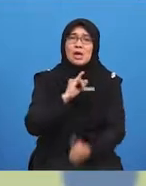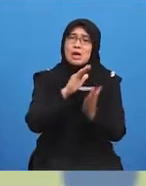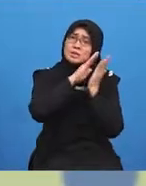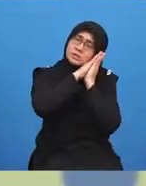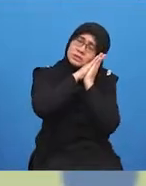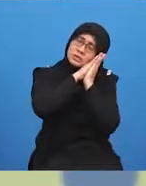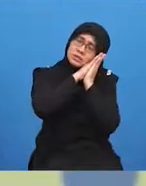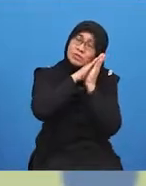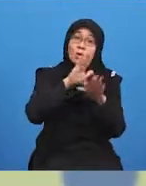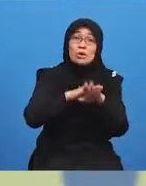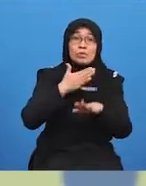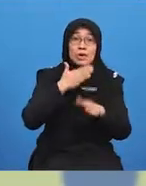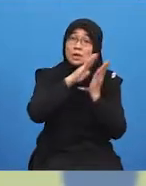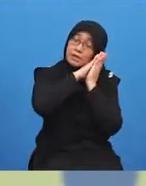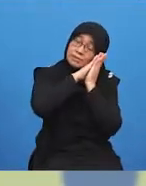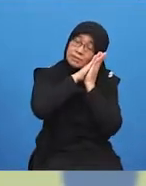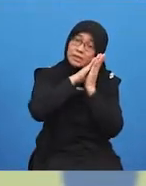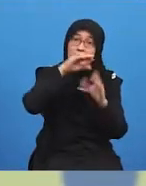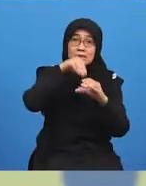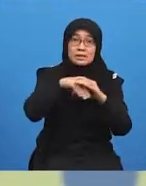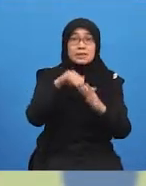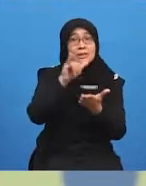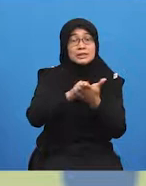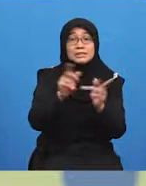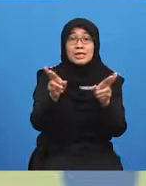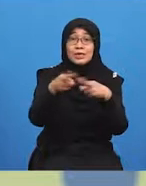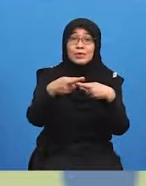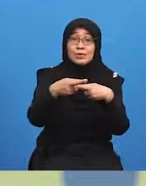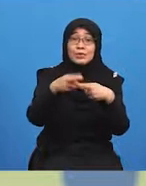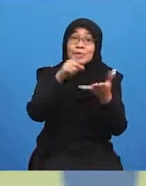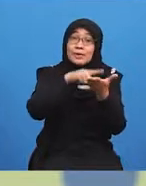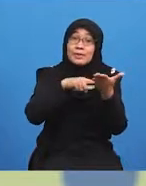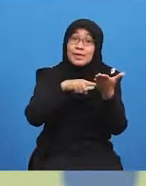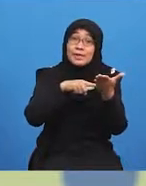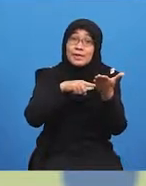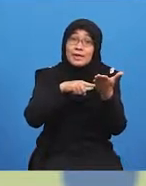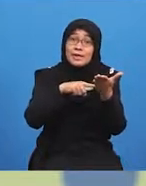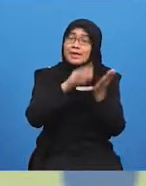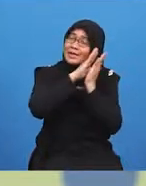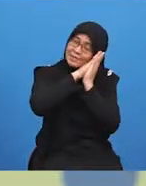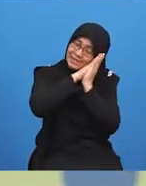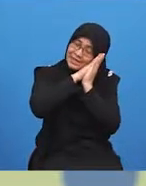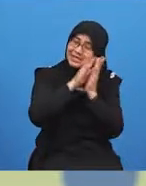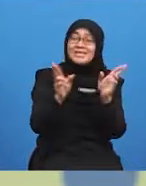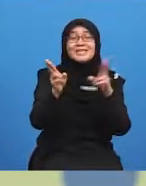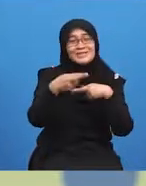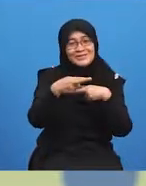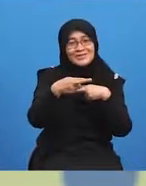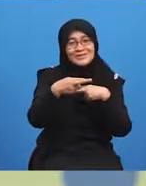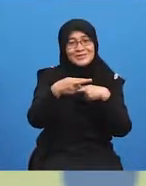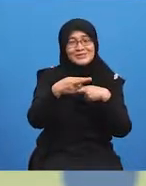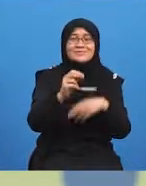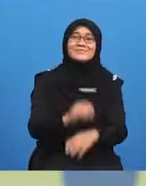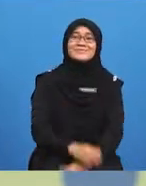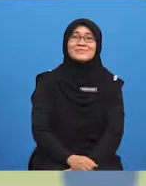I sleep on my bed in this room. What is it called? If you've answered bedroom, well,